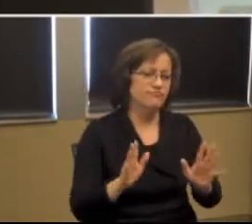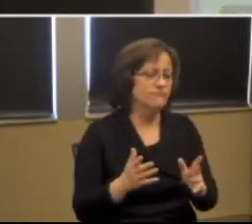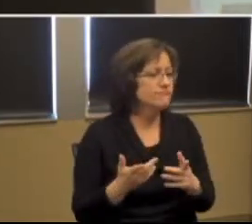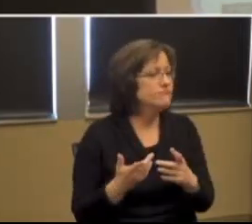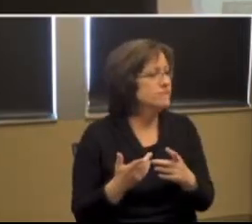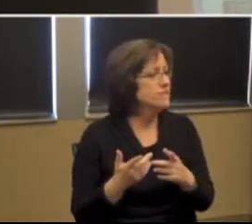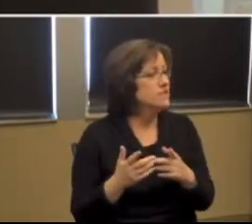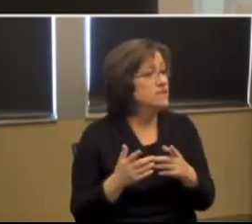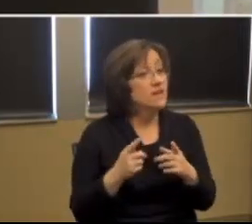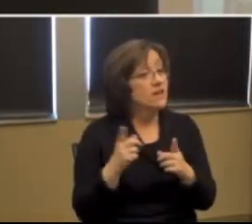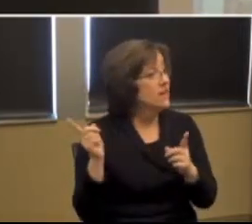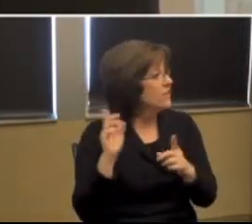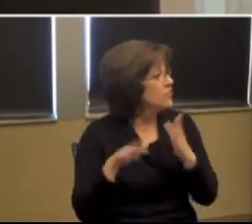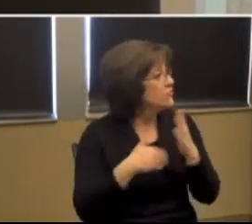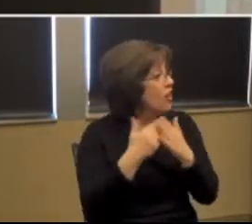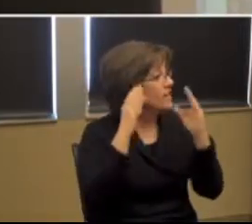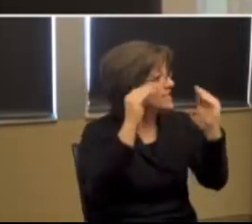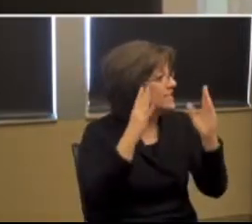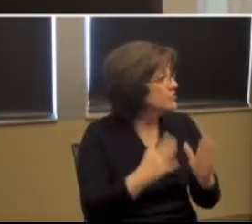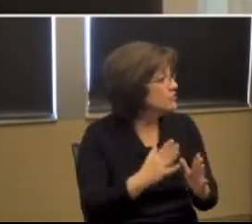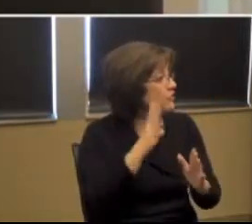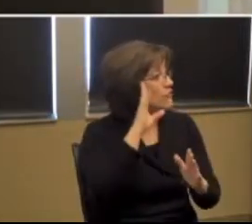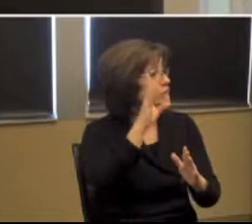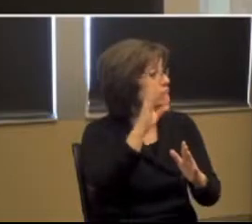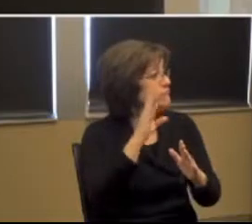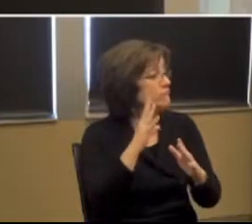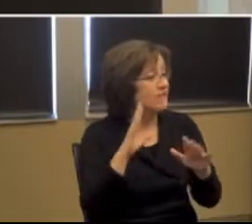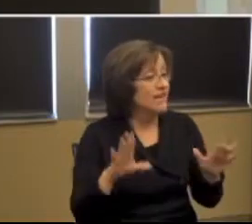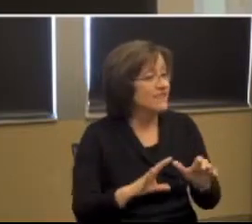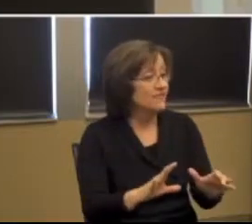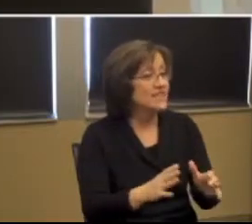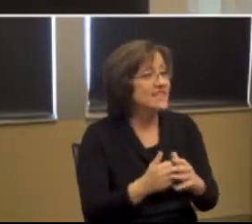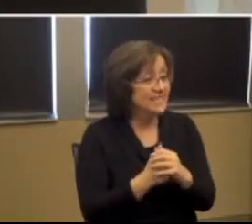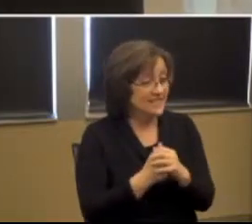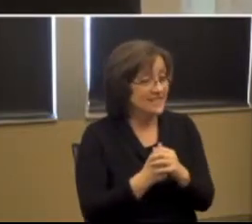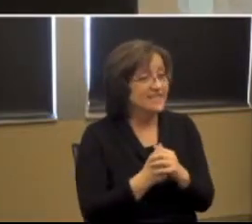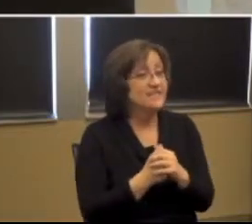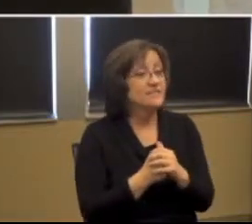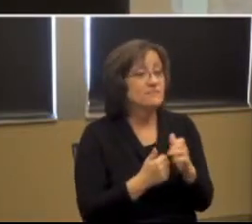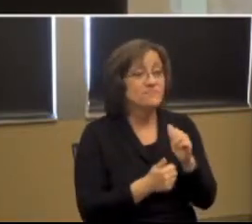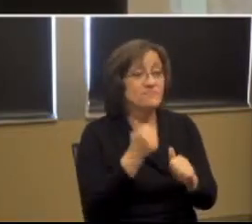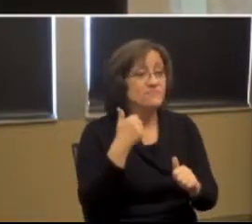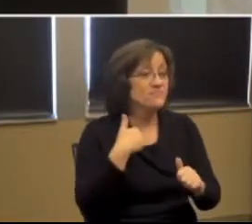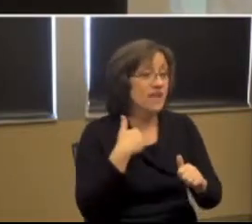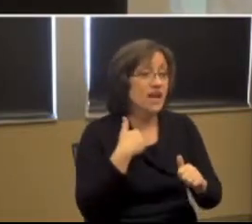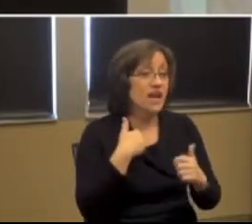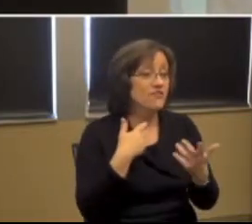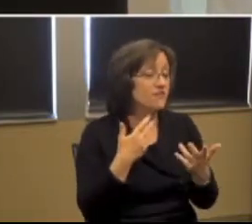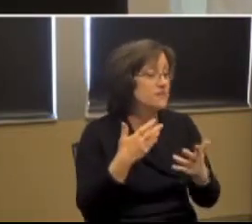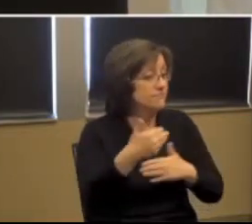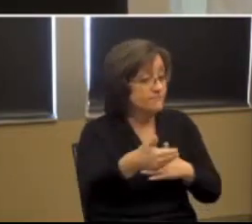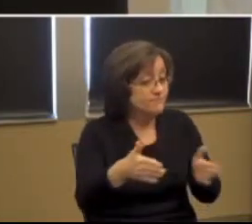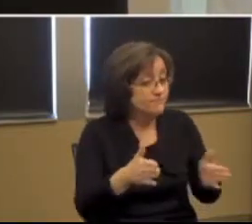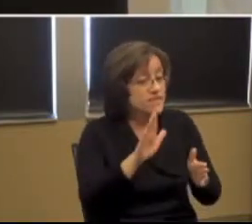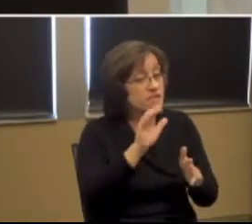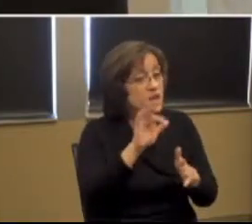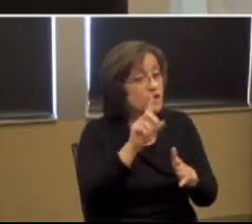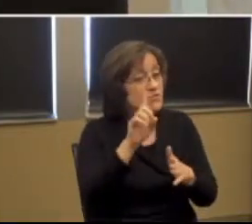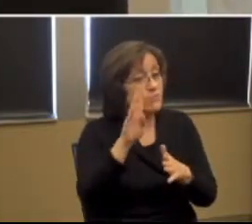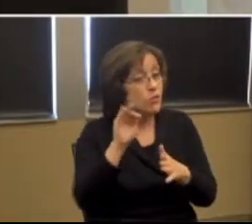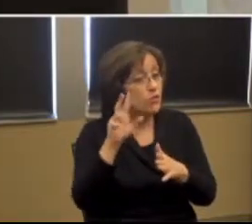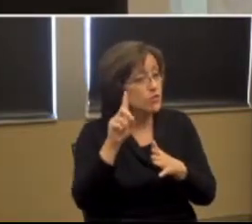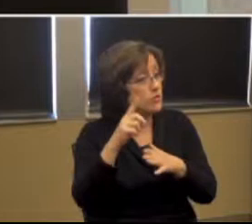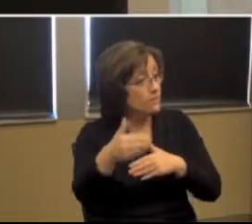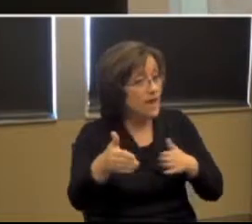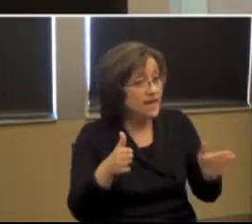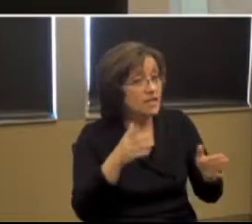lot of these are all teacher-made activities. And I think for most of these, we've got cardboard boxes. If this is an activity that you think a student